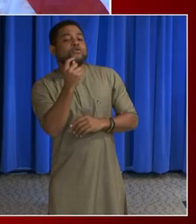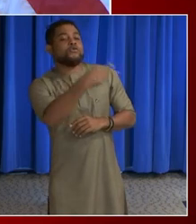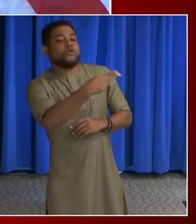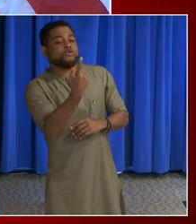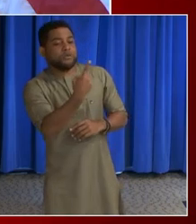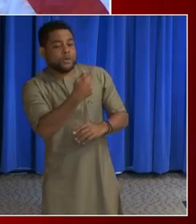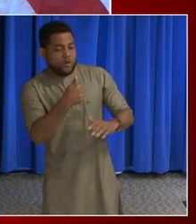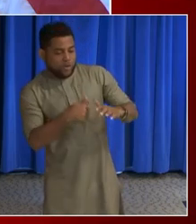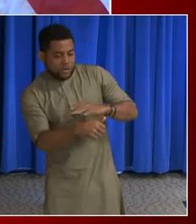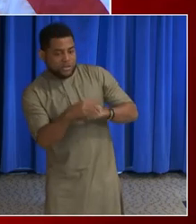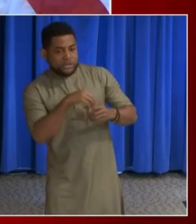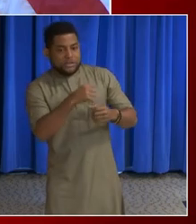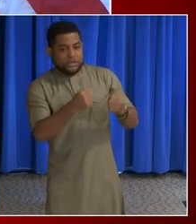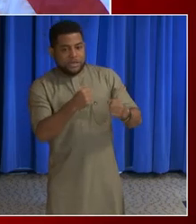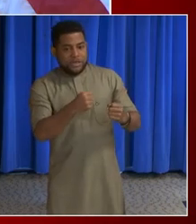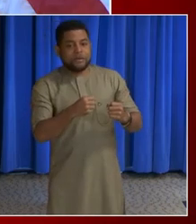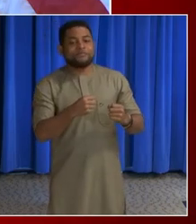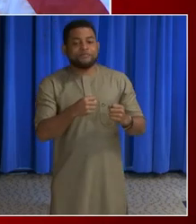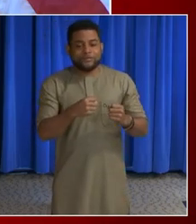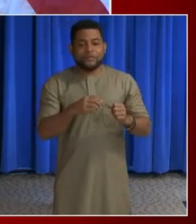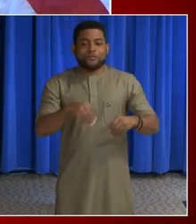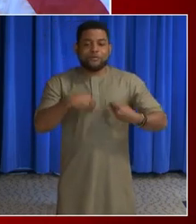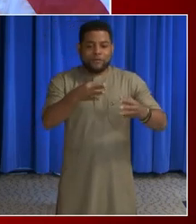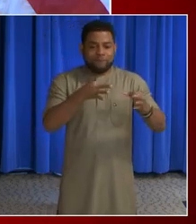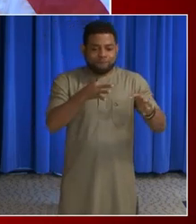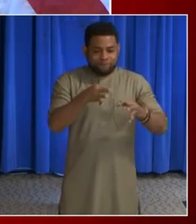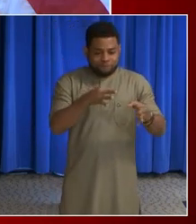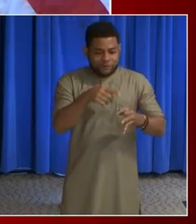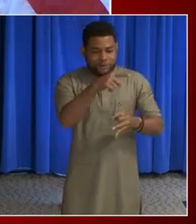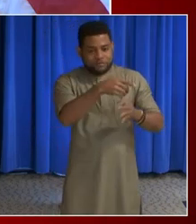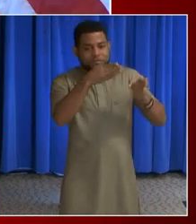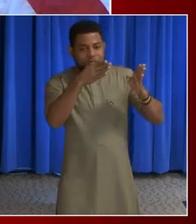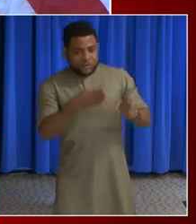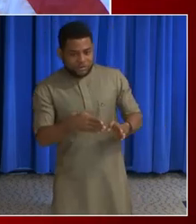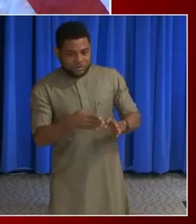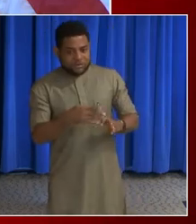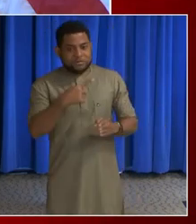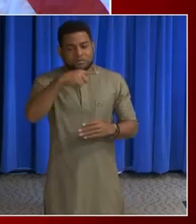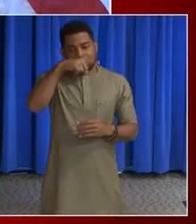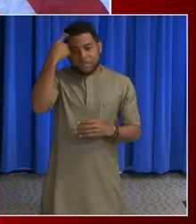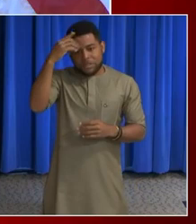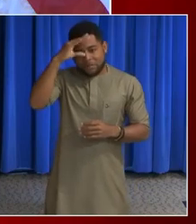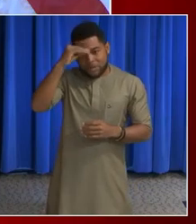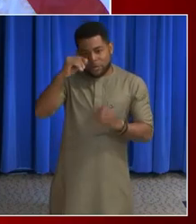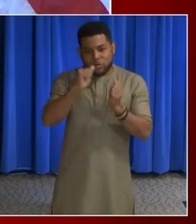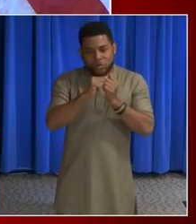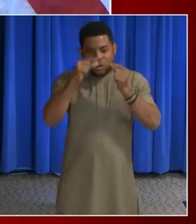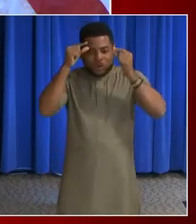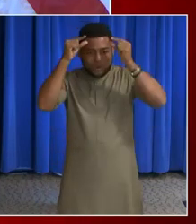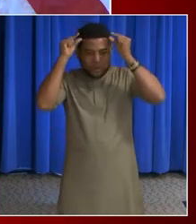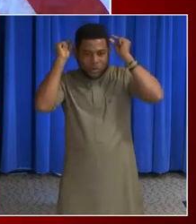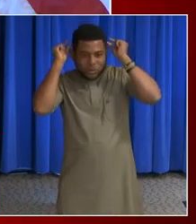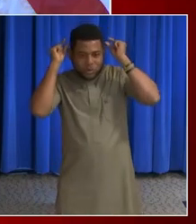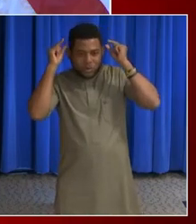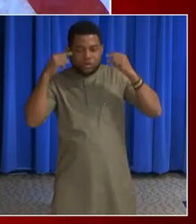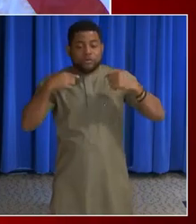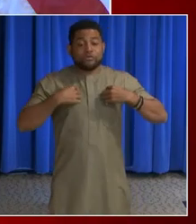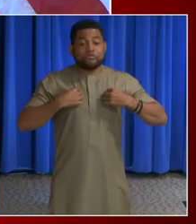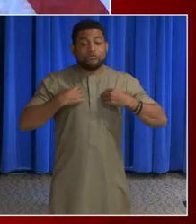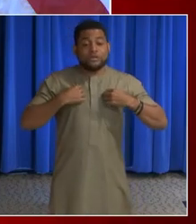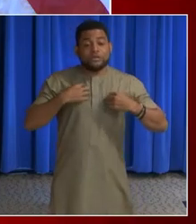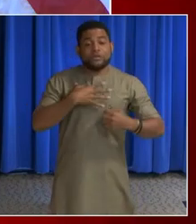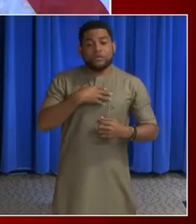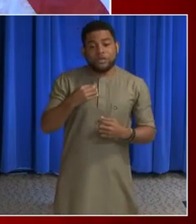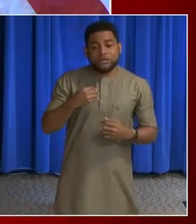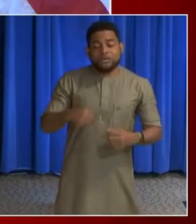with a description of the person, a black male with short hair wearing a white shirt and black pants. At 4:11